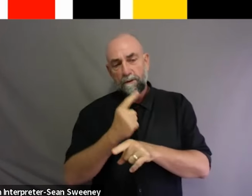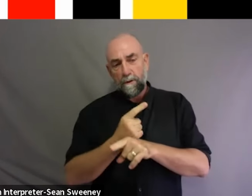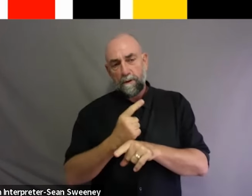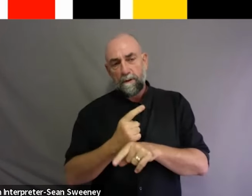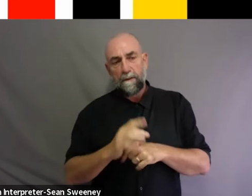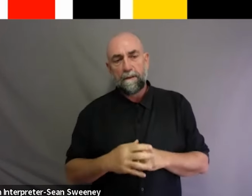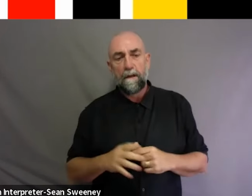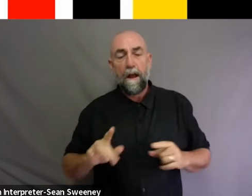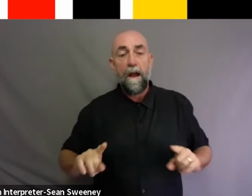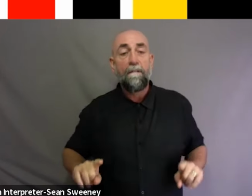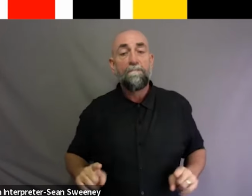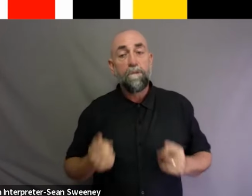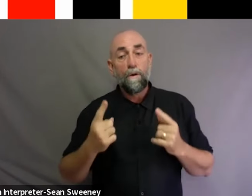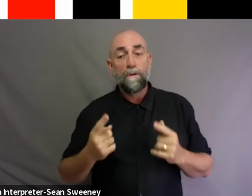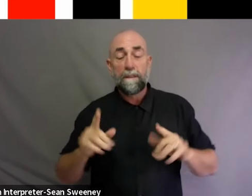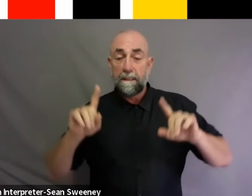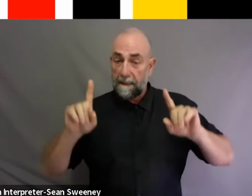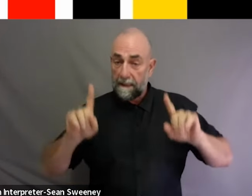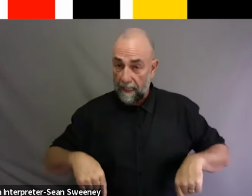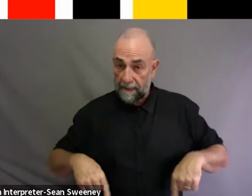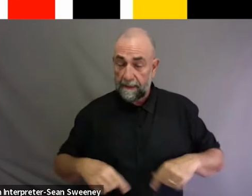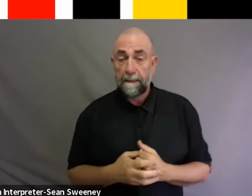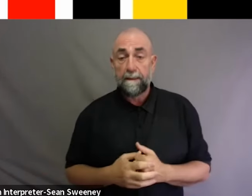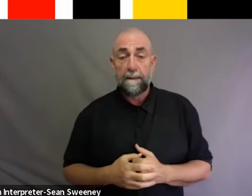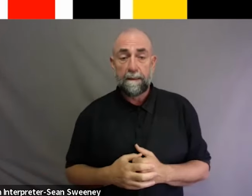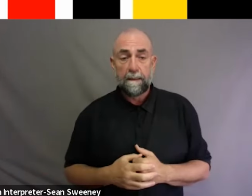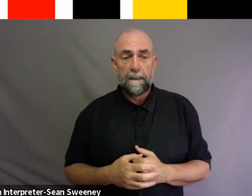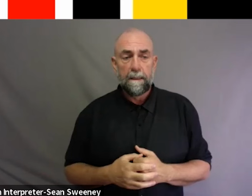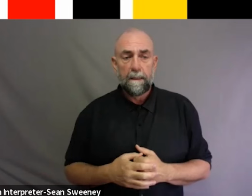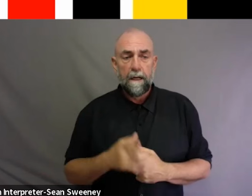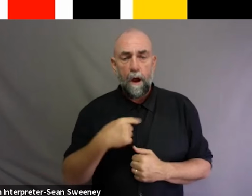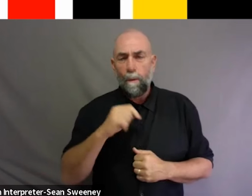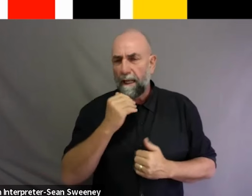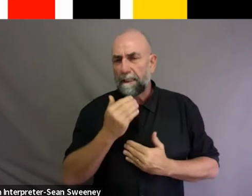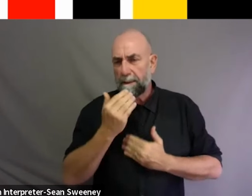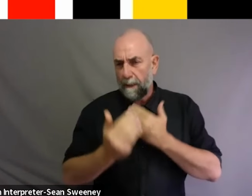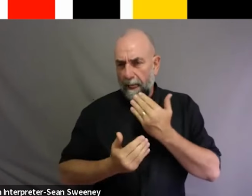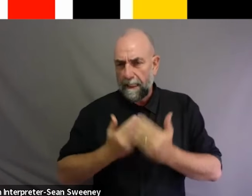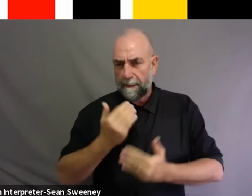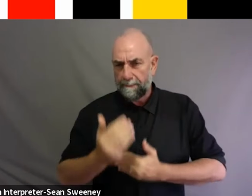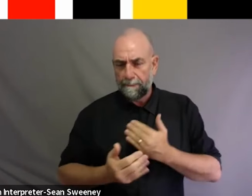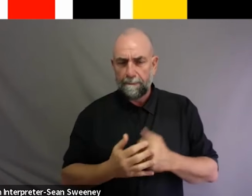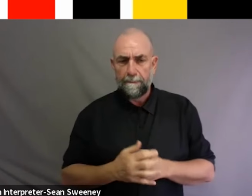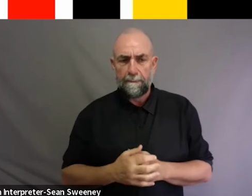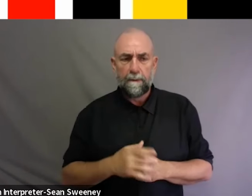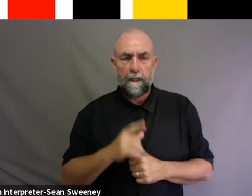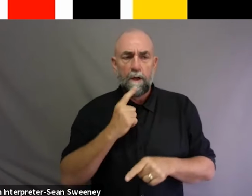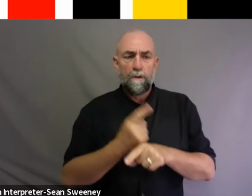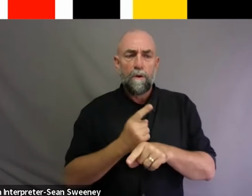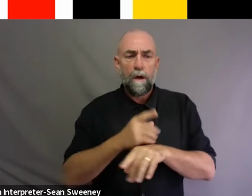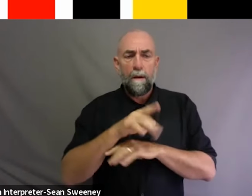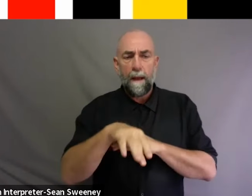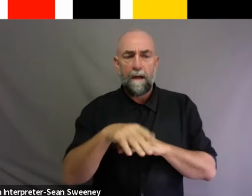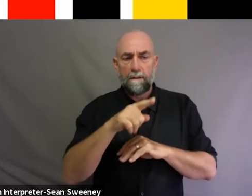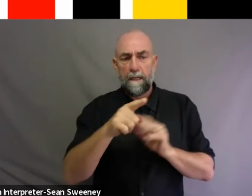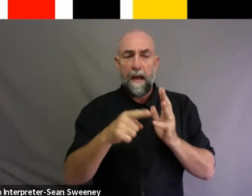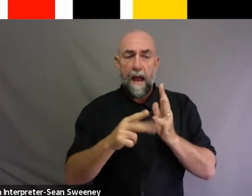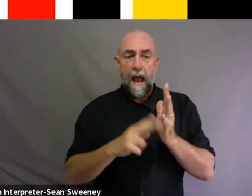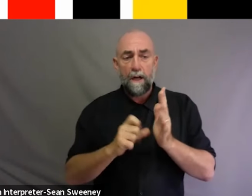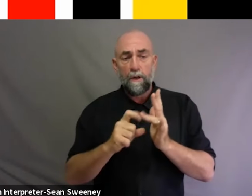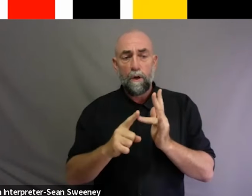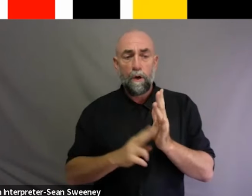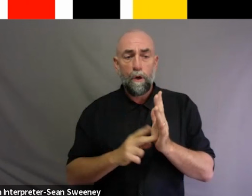first exercise was that we'll explain here is looking at unconscious bias. And we